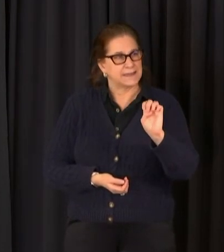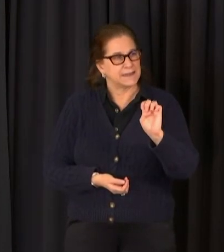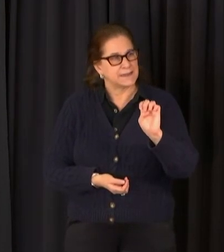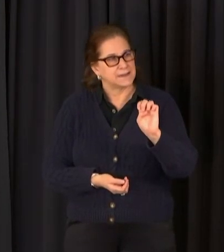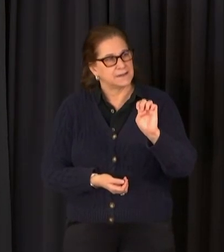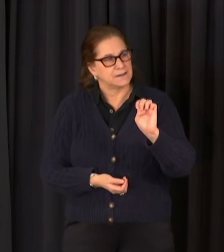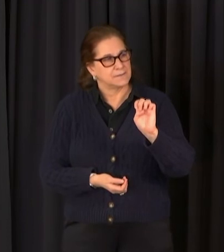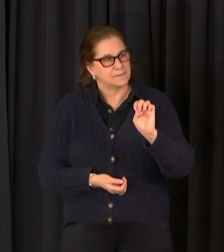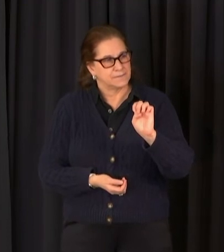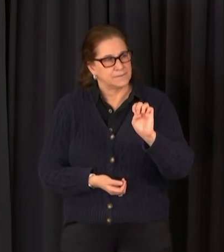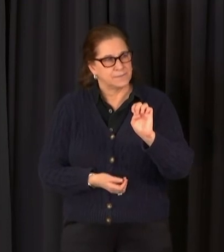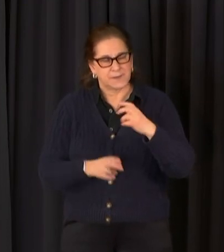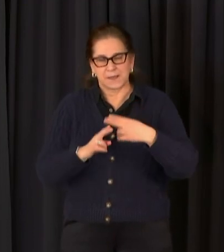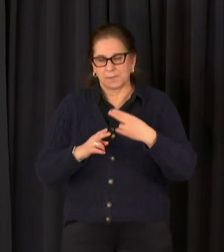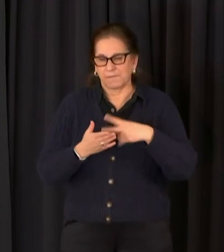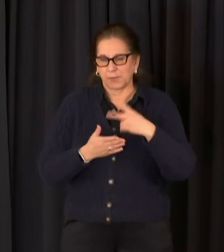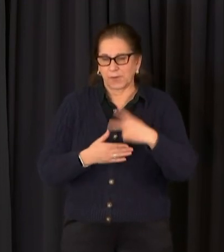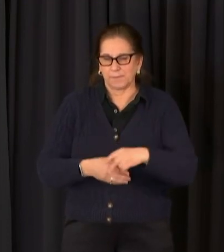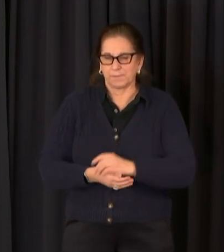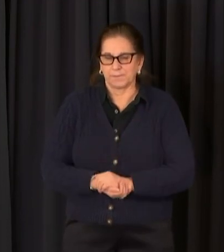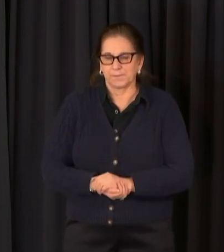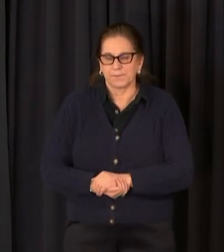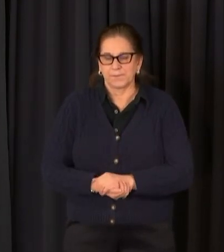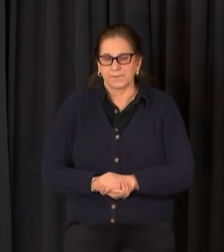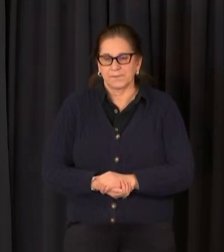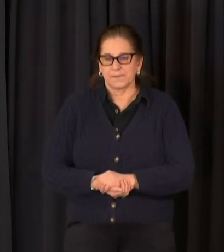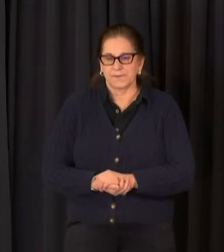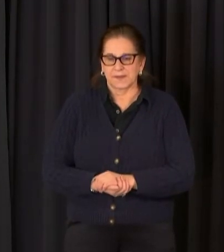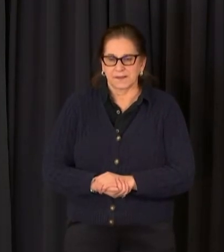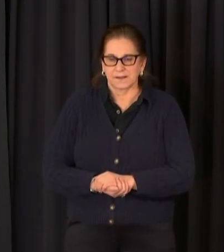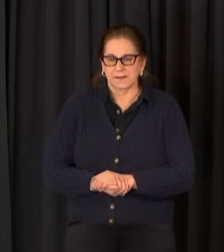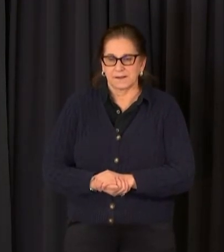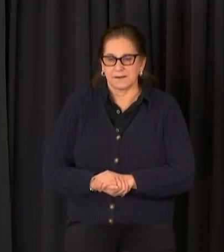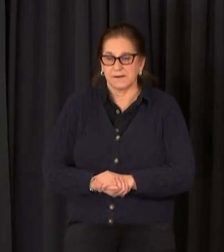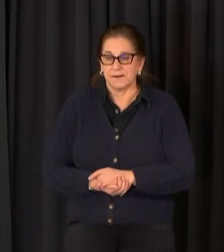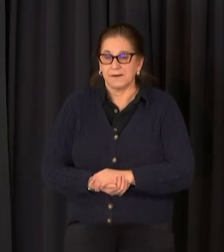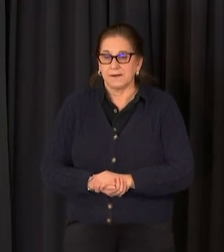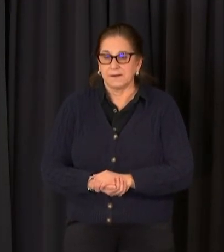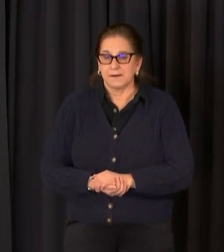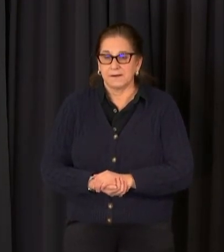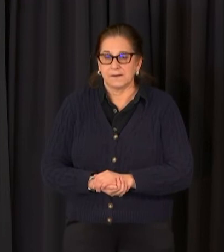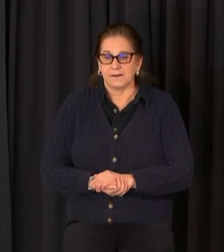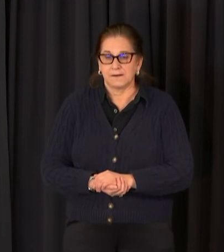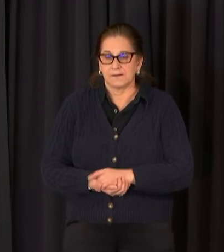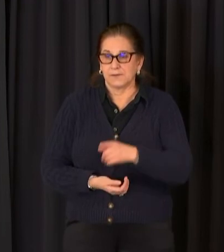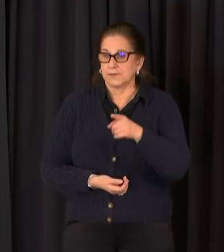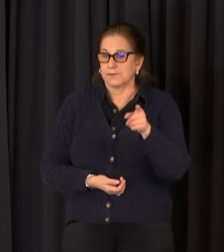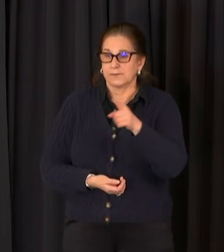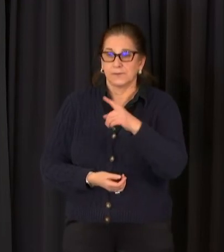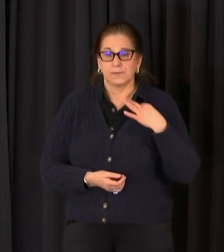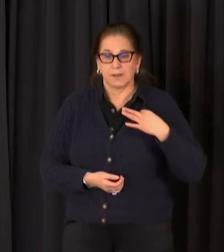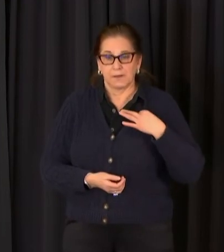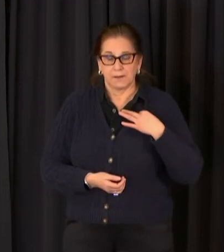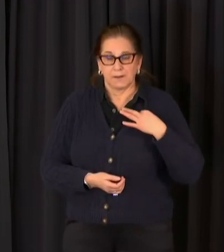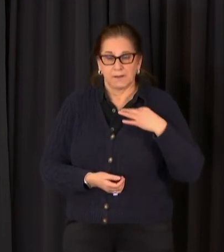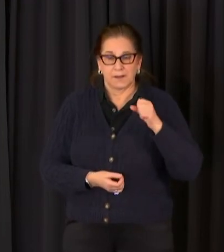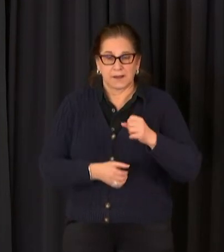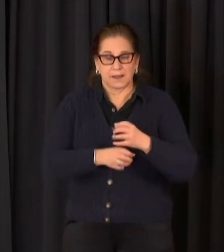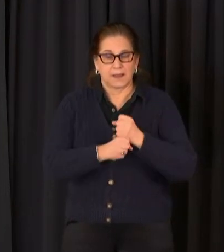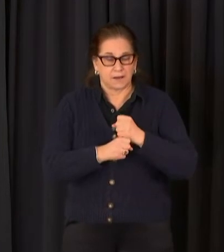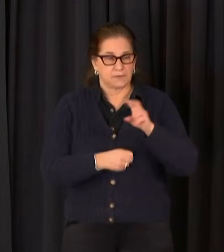receive assistance between $250 and $1,800. Additionally, the